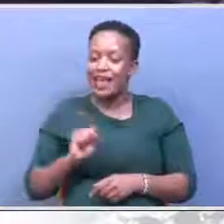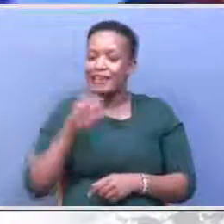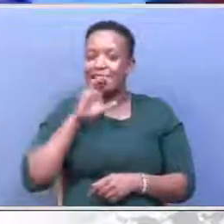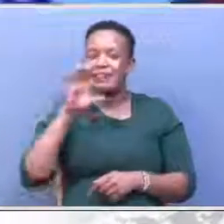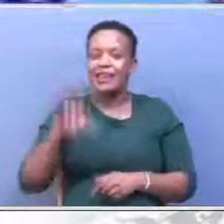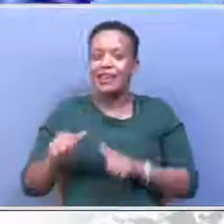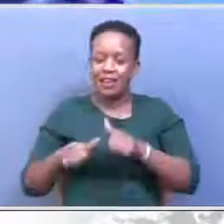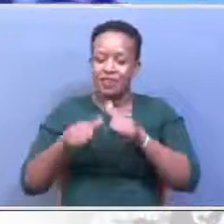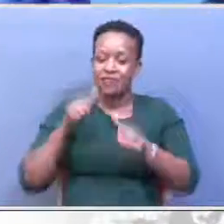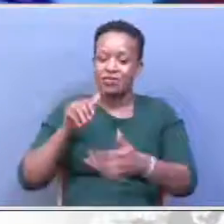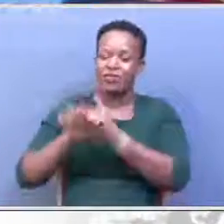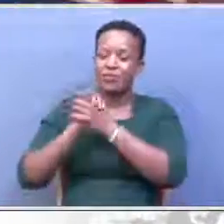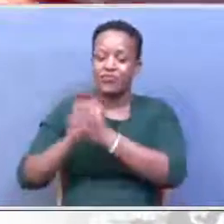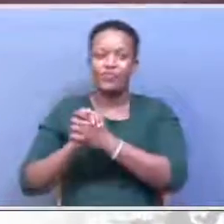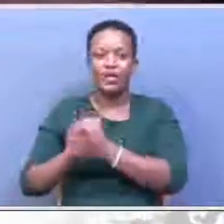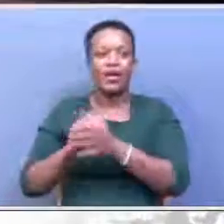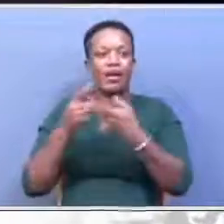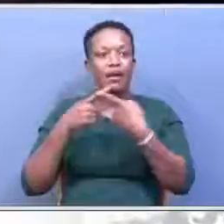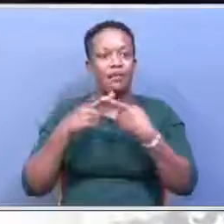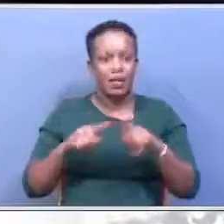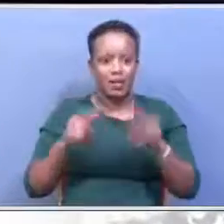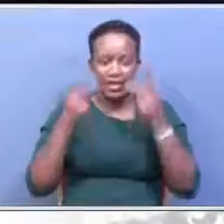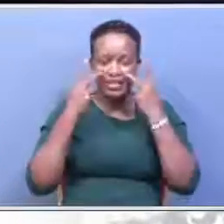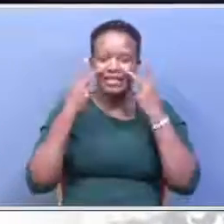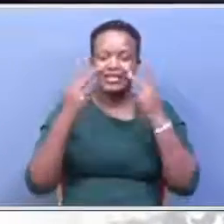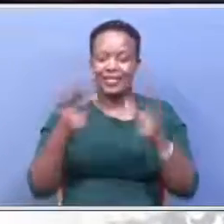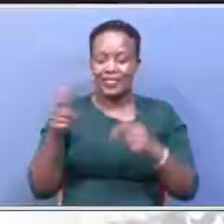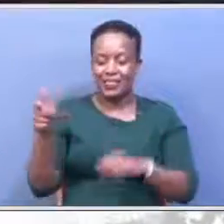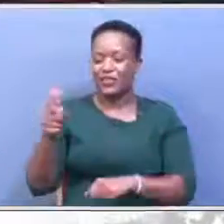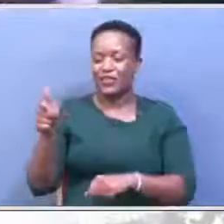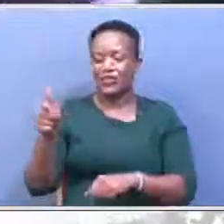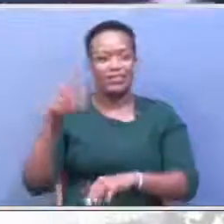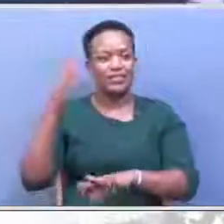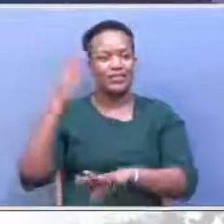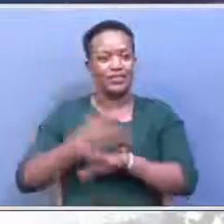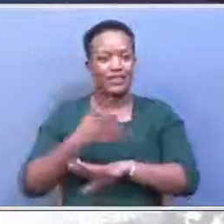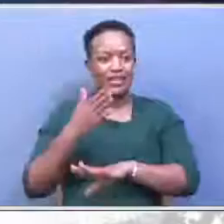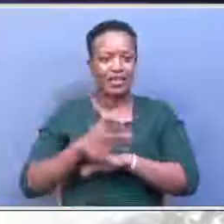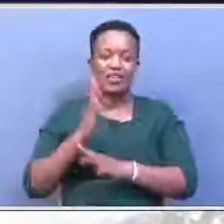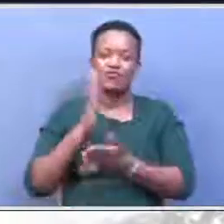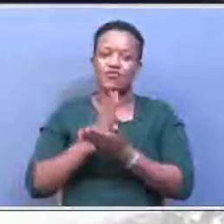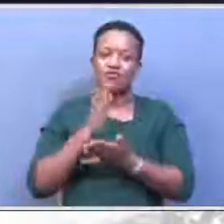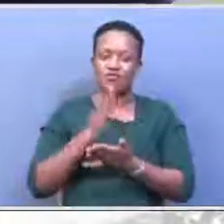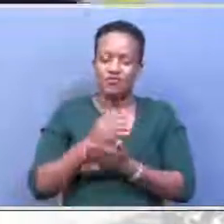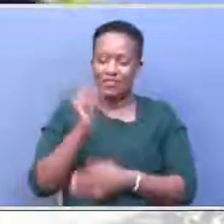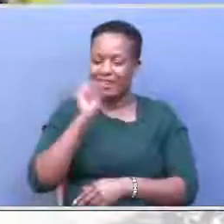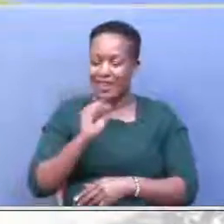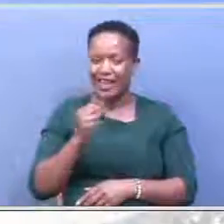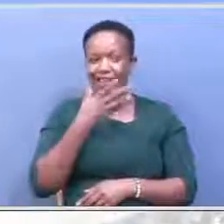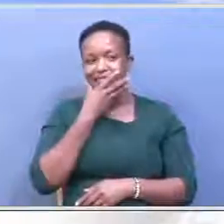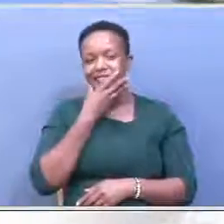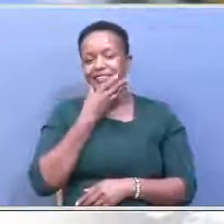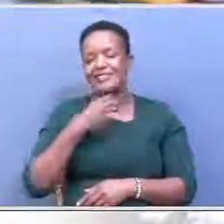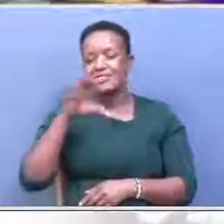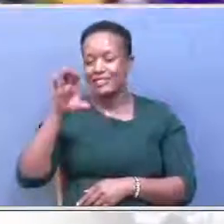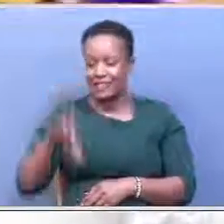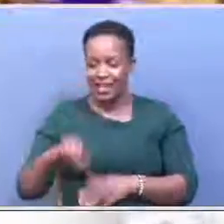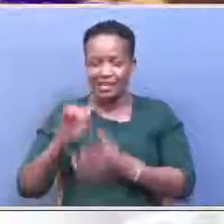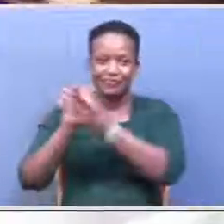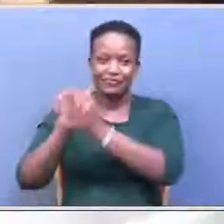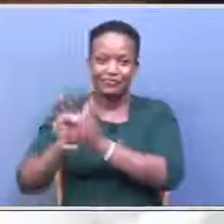Odinga's hand, but we've since established that the video is fake, and indeed the late Kibaki's grandson shook Raila Odinga's